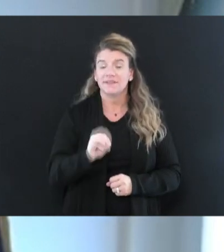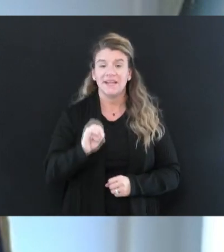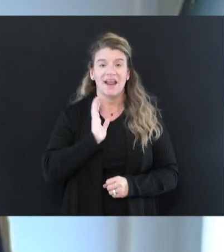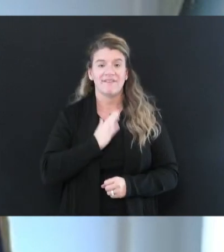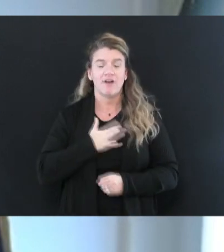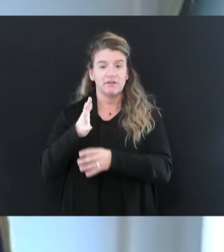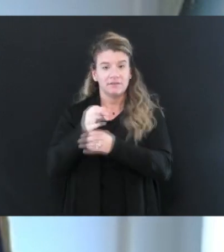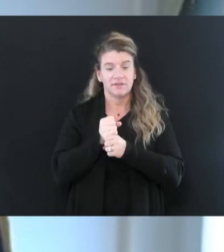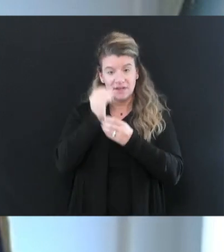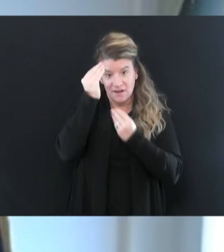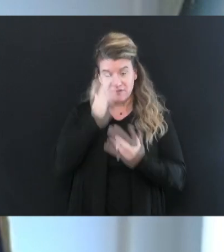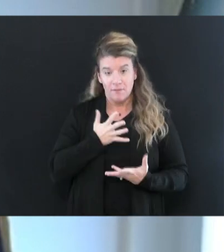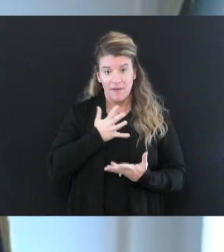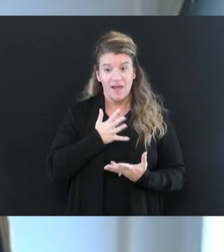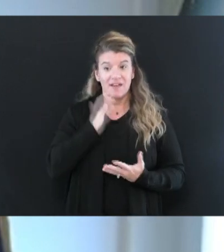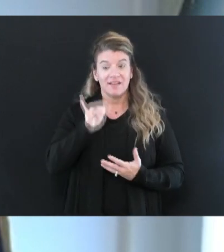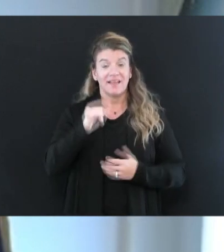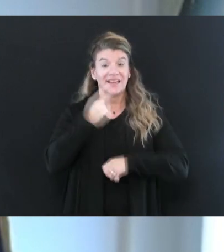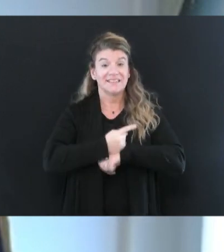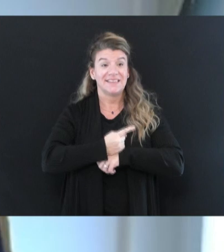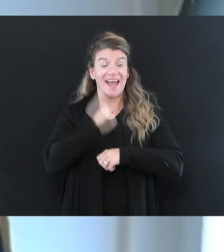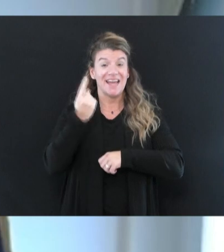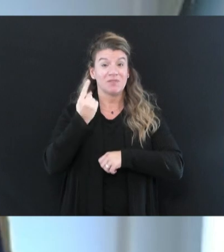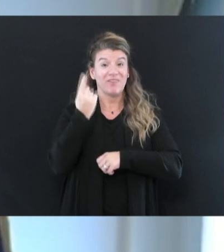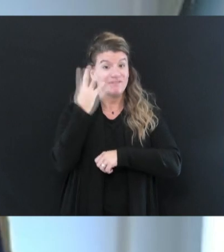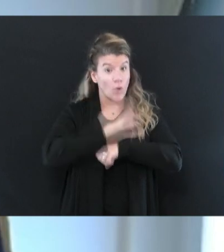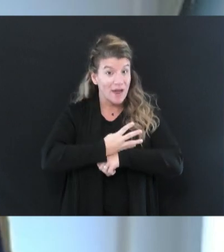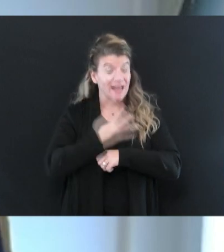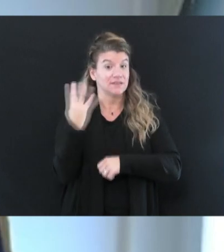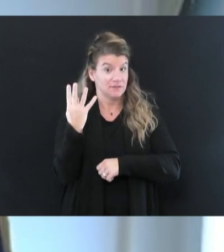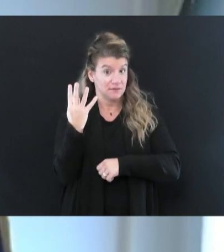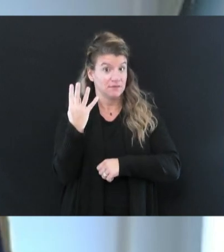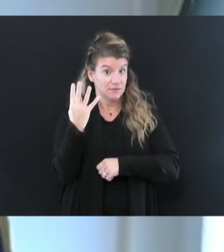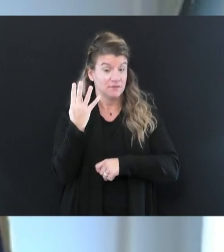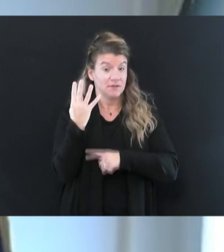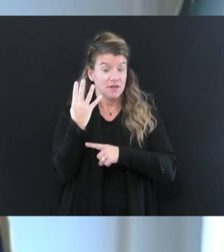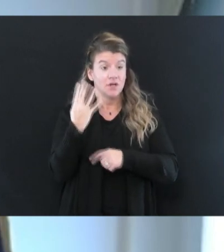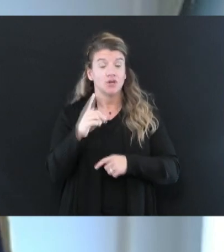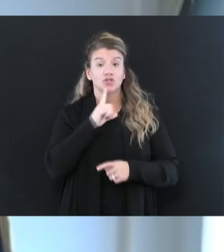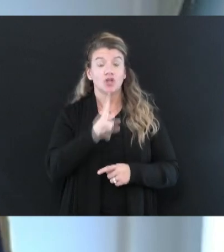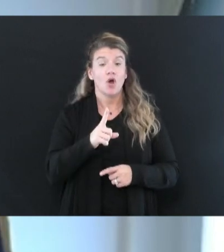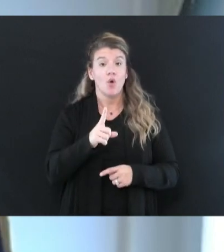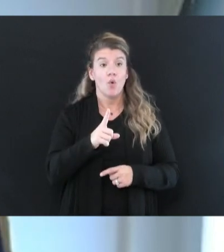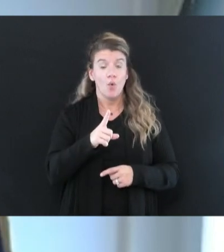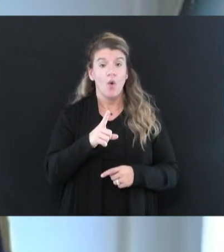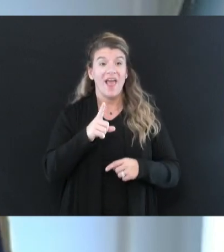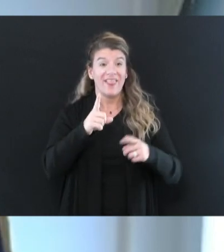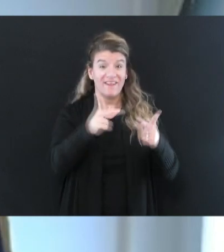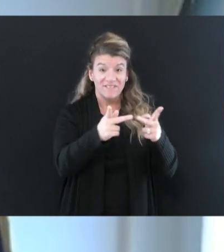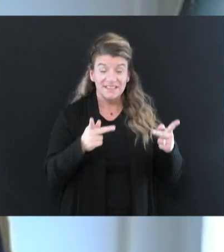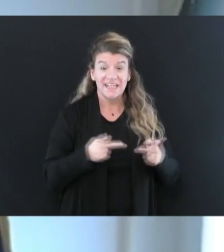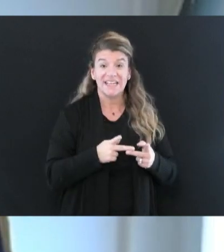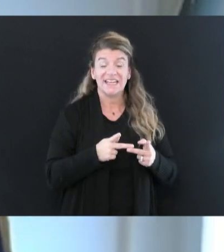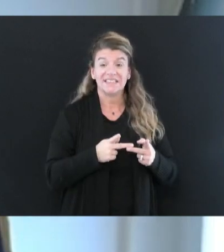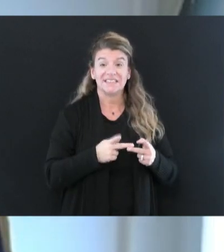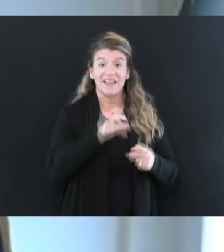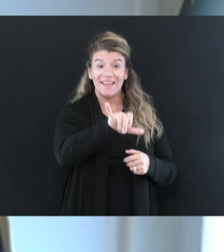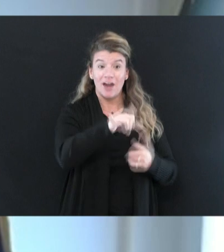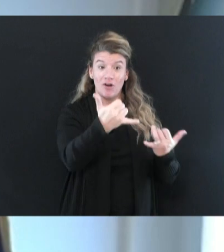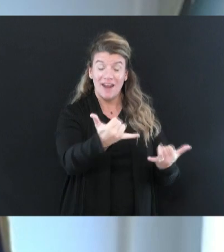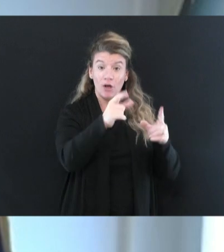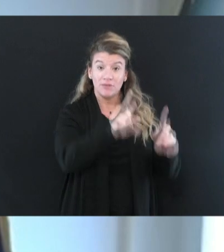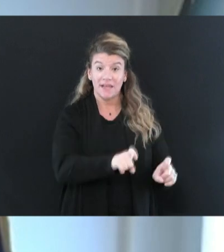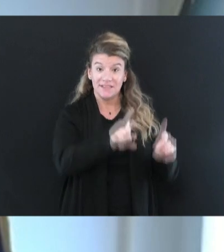today, the specimen collection date was within the last 4 days. So of the facilities that are now